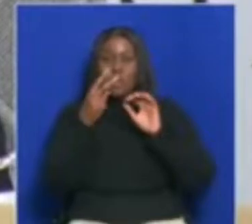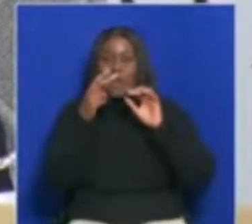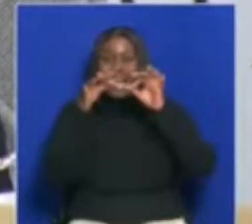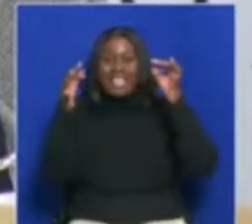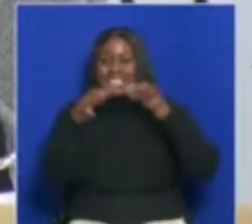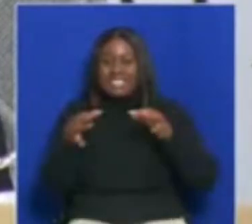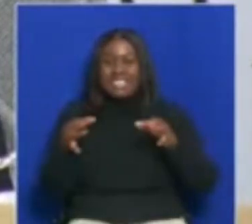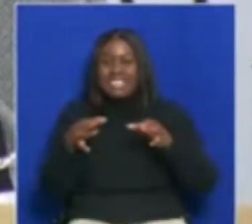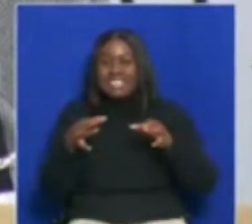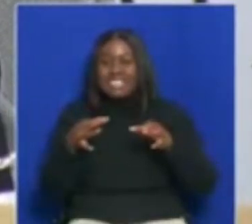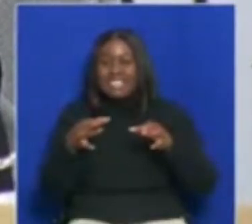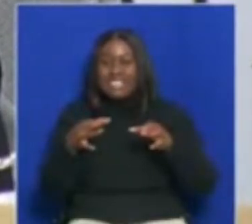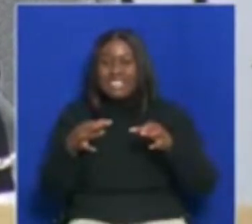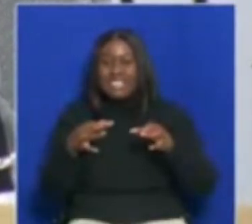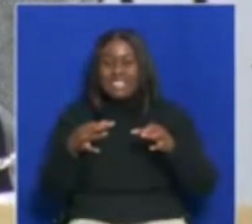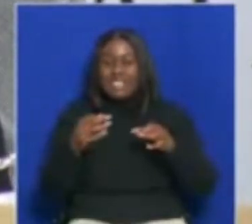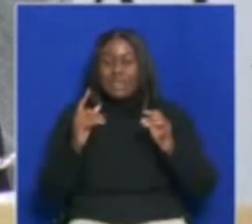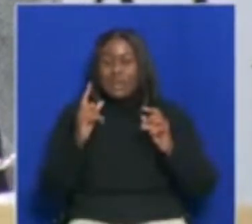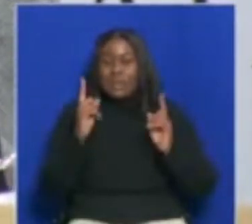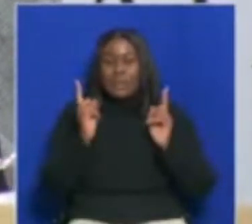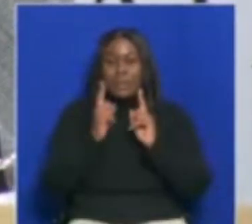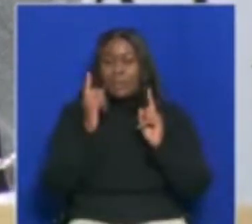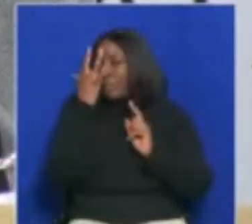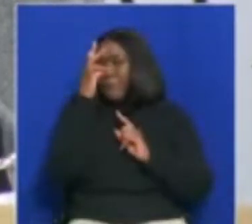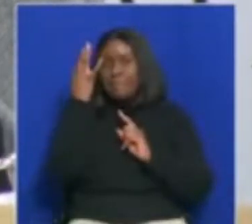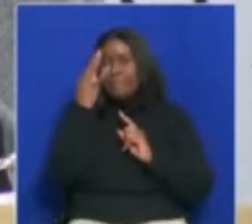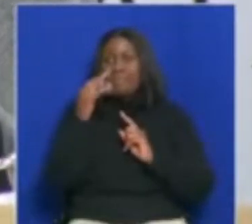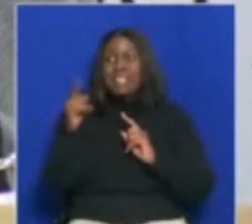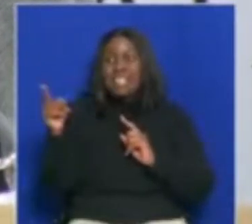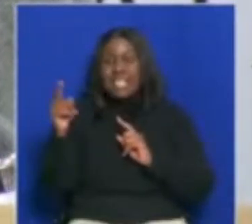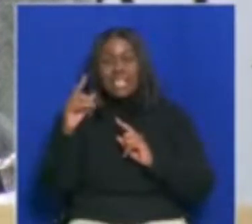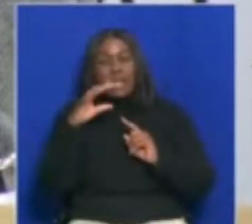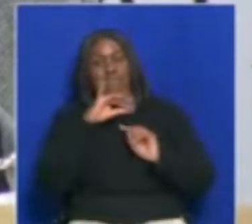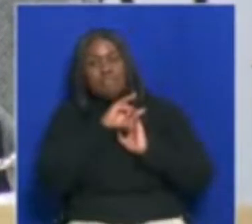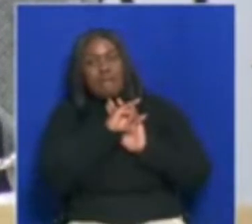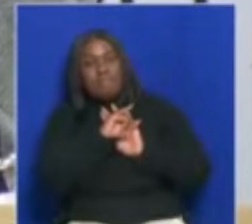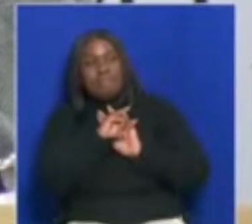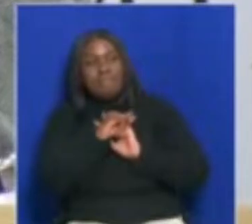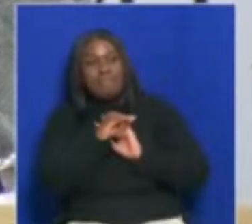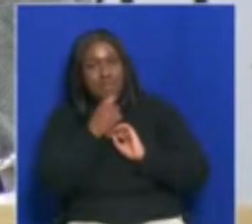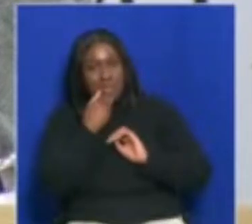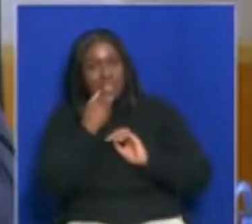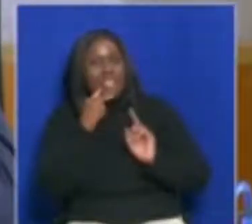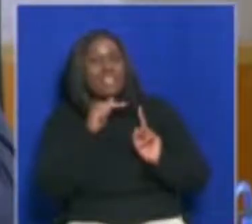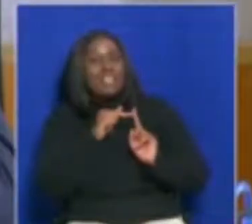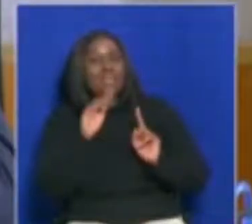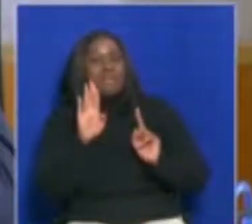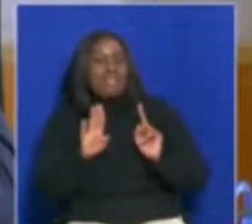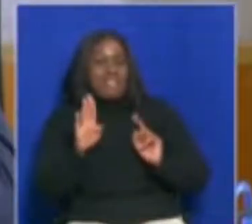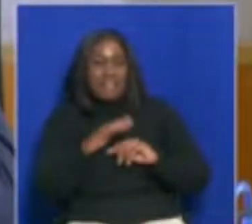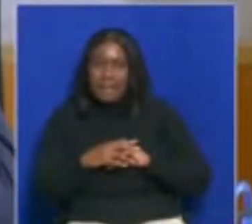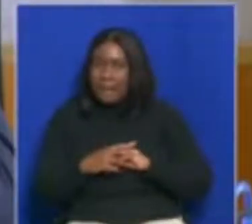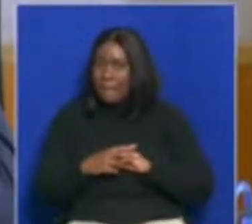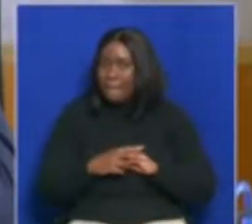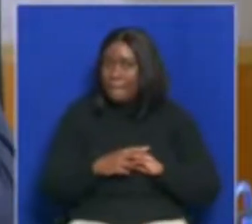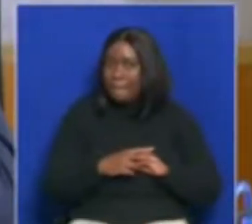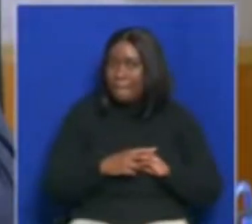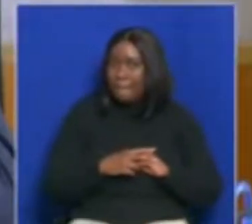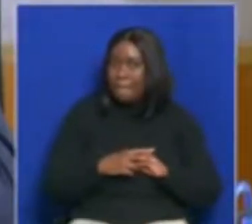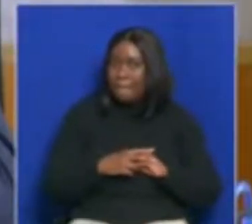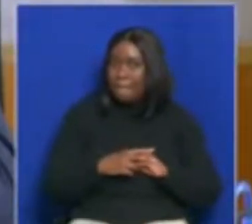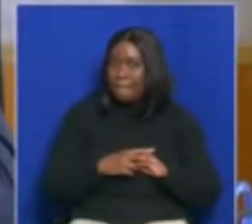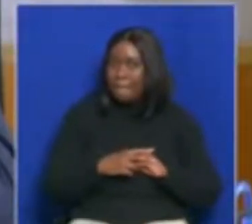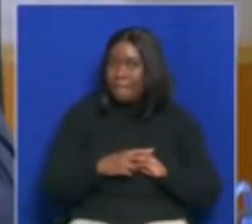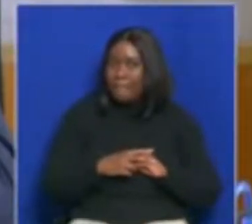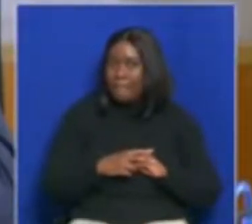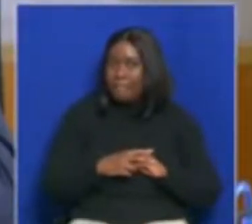2 lines, and immediately Clive recognized it was Bevan. I'm not sure that scientifically one can actually time it